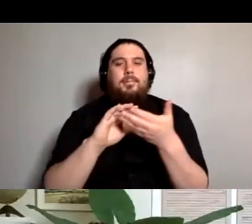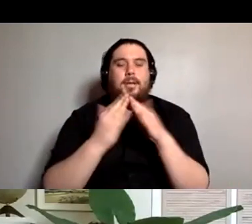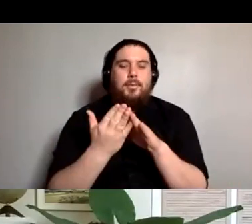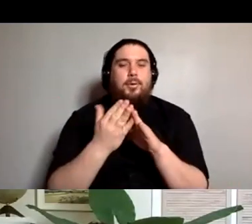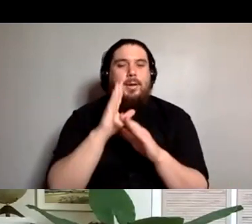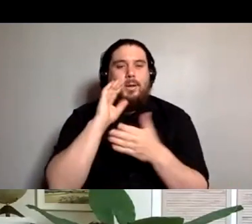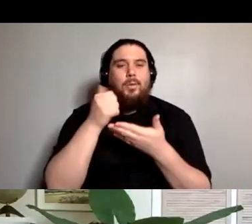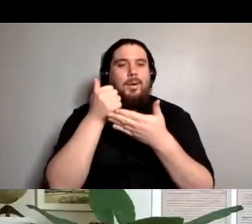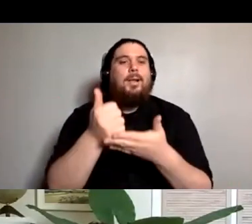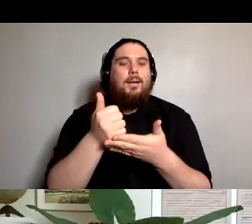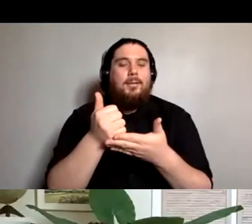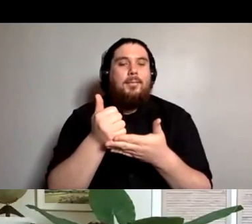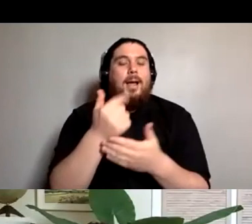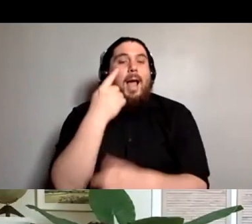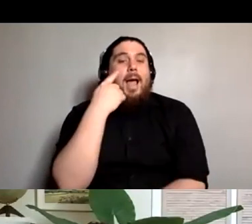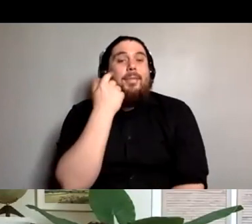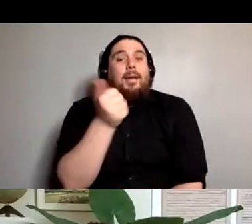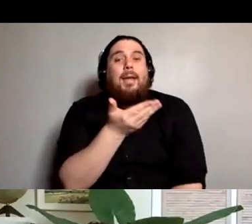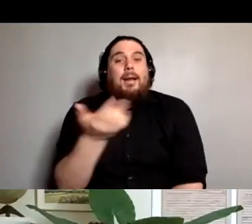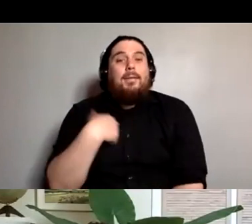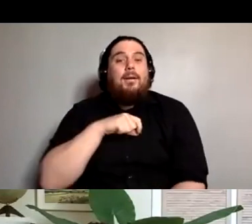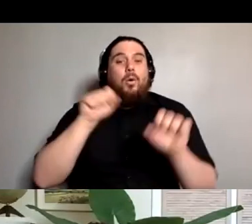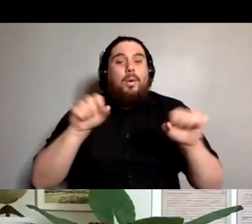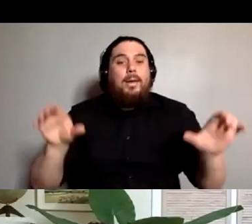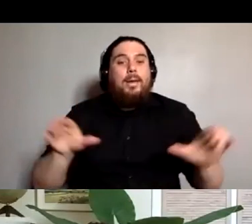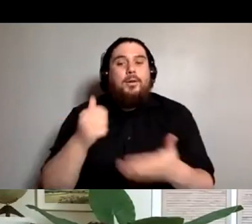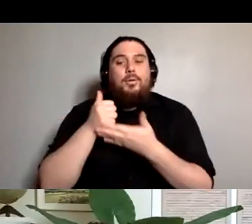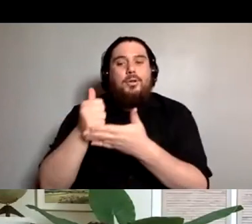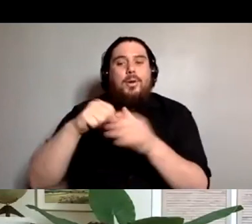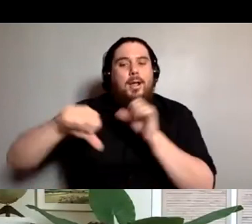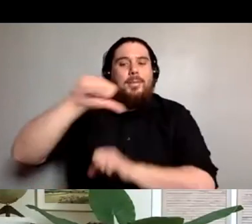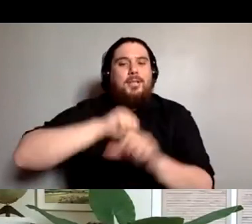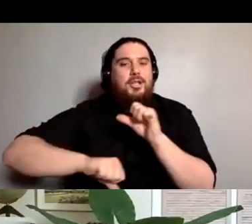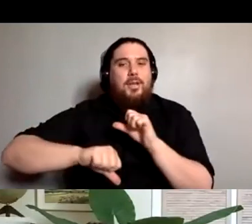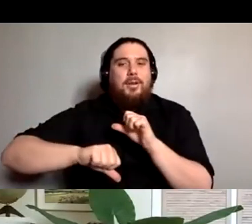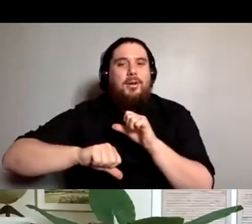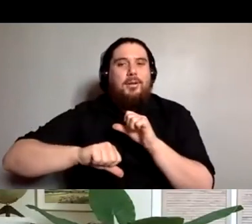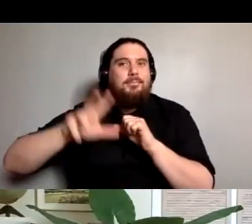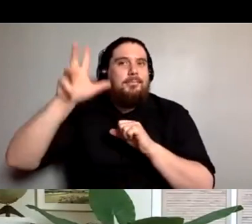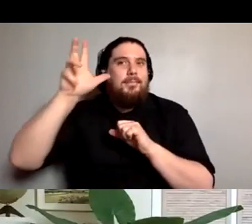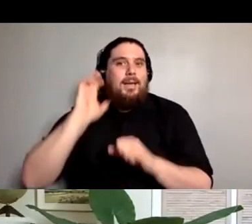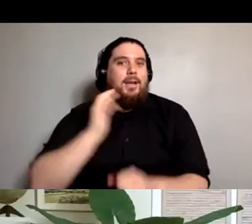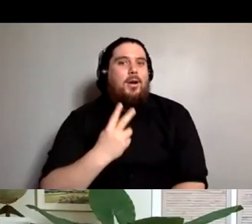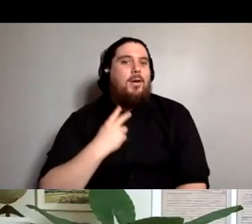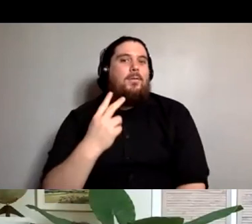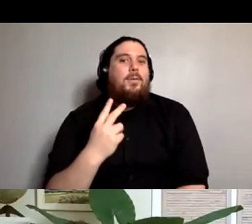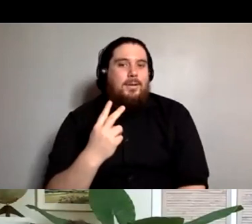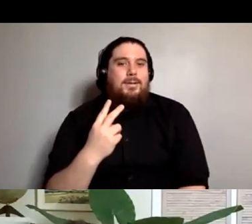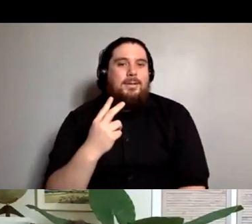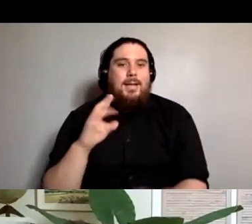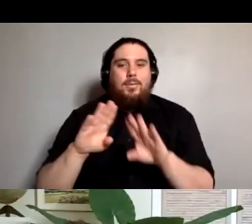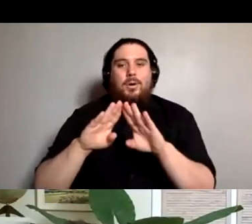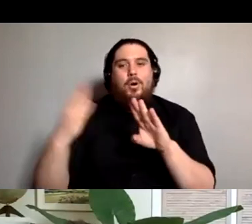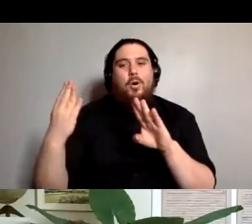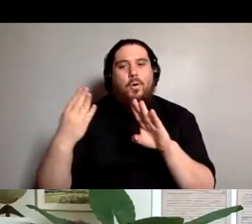think anything that we can do to help each other be heard and make sure that we're opening the door wide behind others and we're bringing